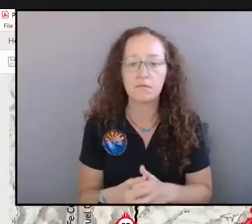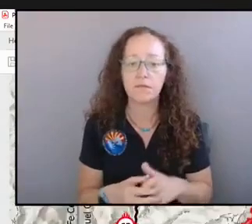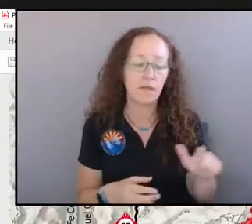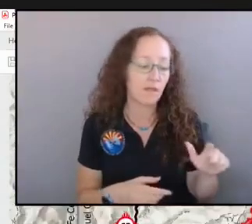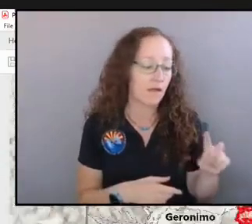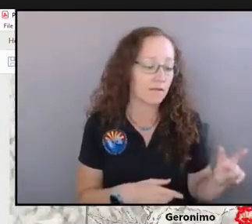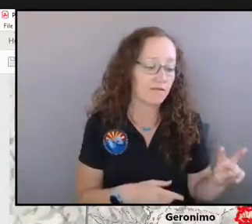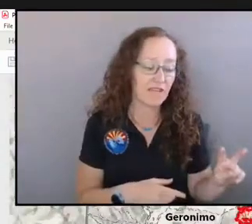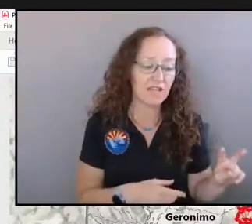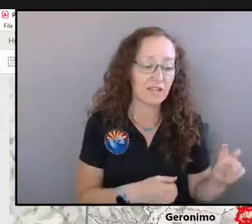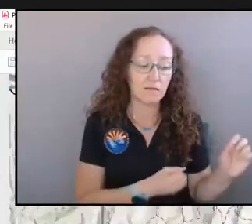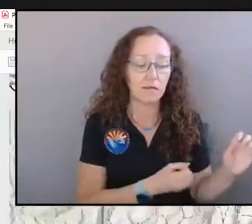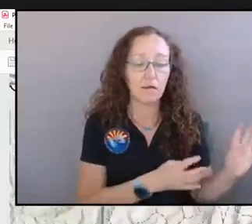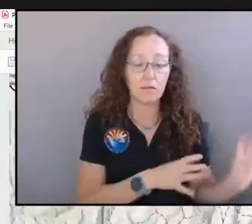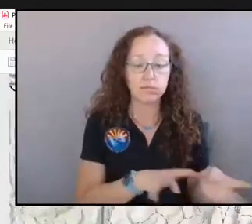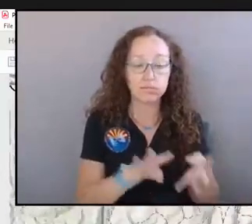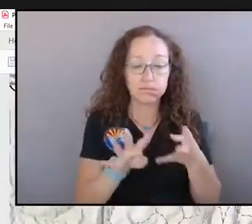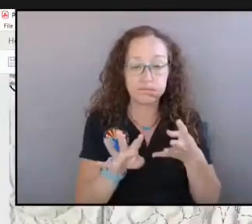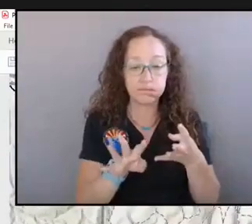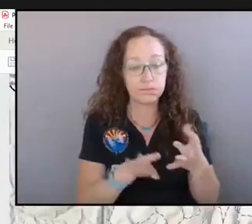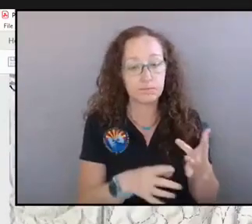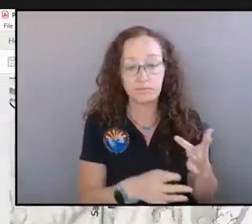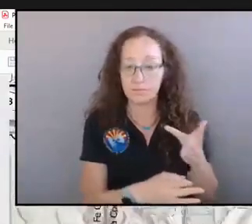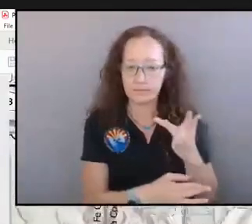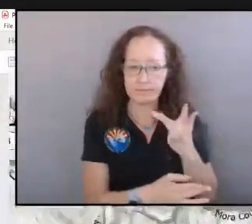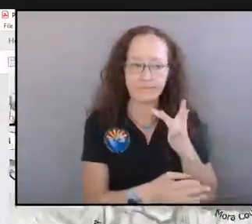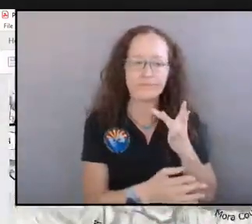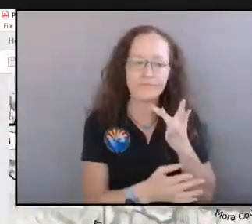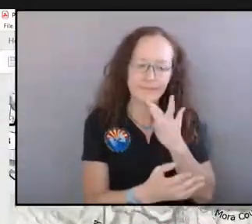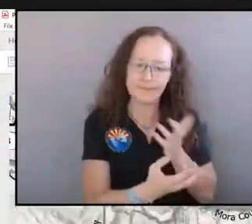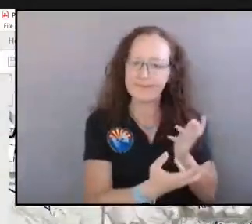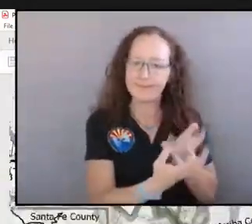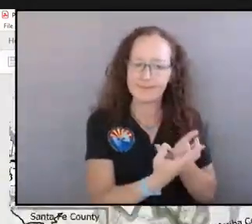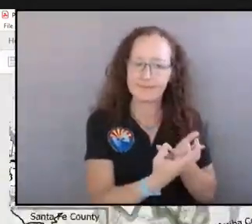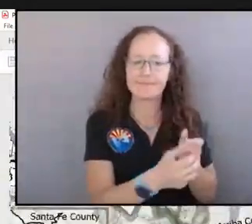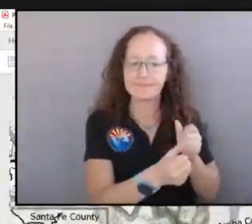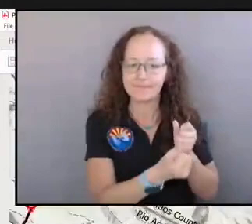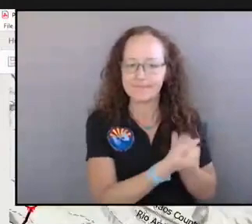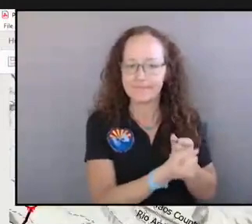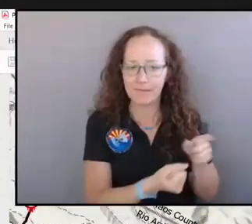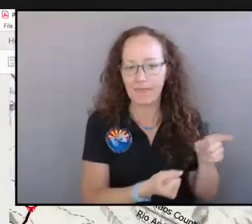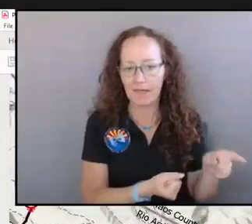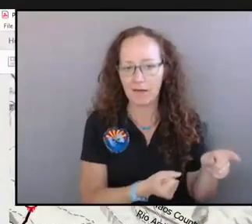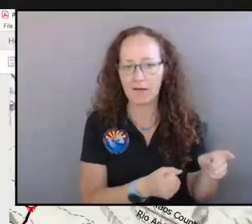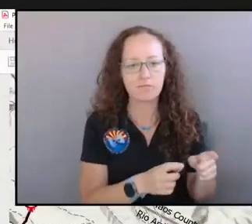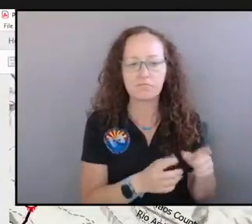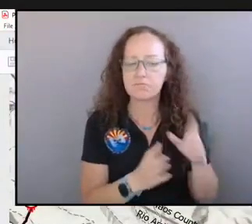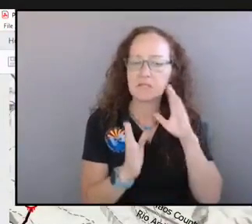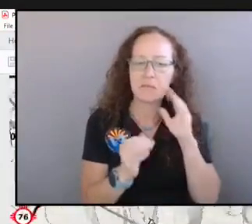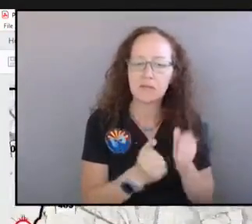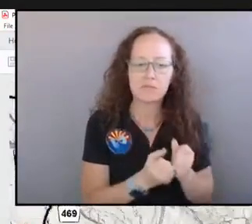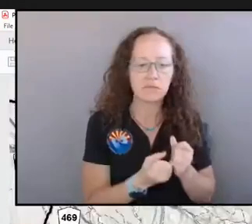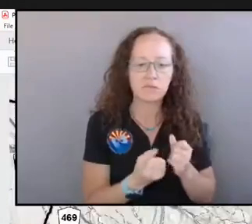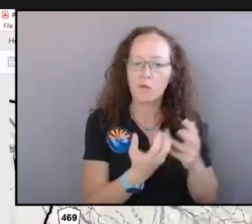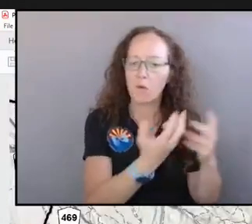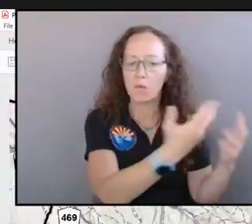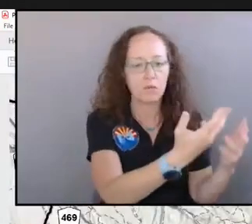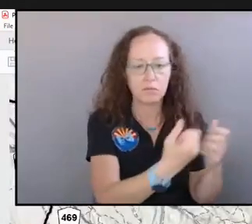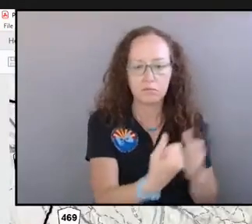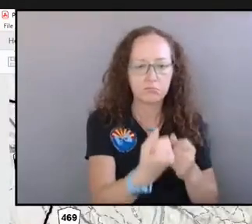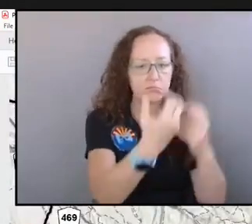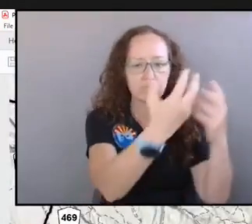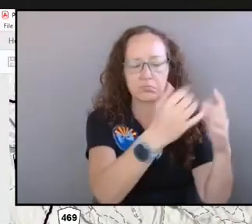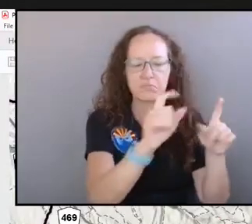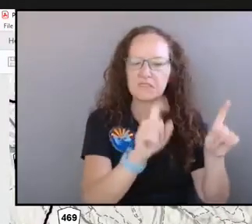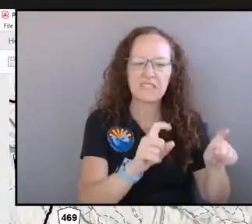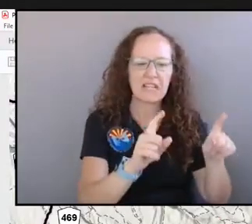wind's very favorable for those folks. Not anticipating any growth in there. Not even really testing the lines. And then that brings us